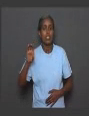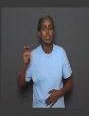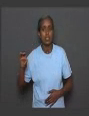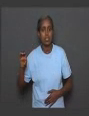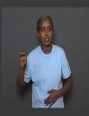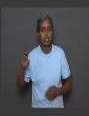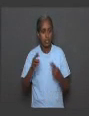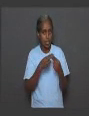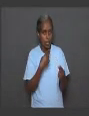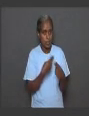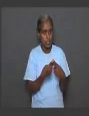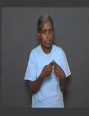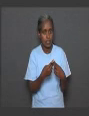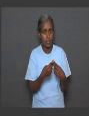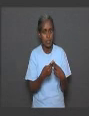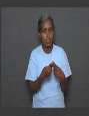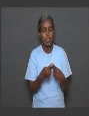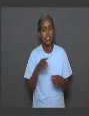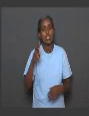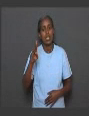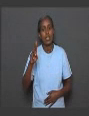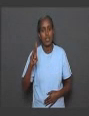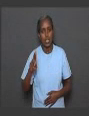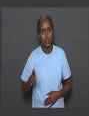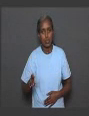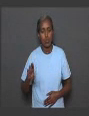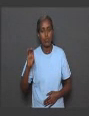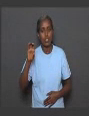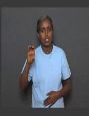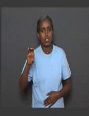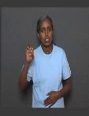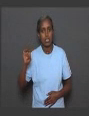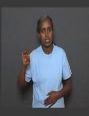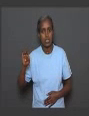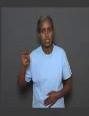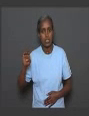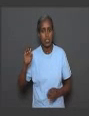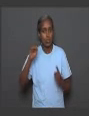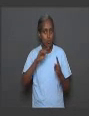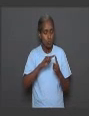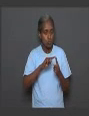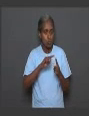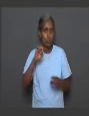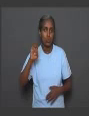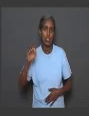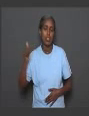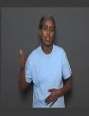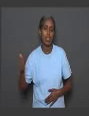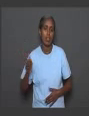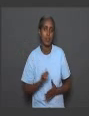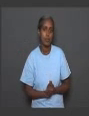EC times the ratio of CE to